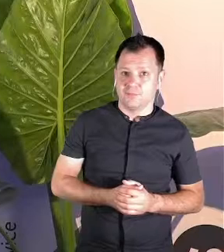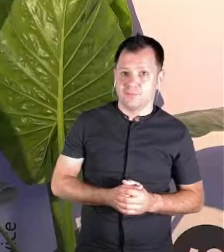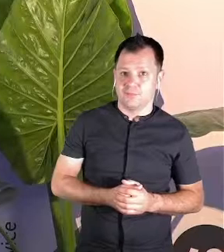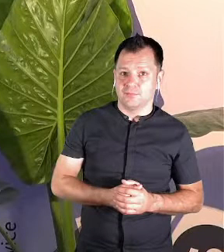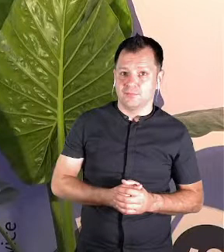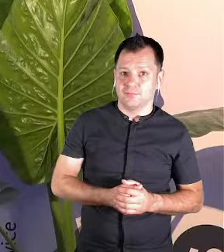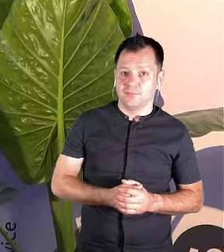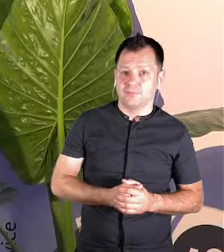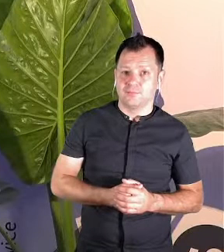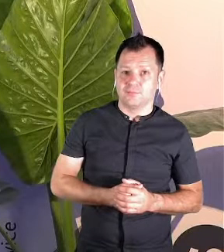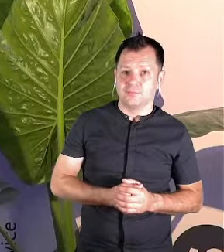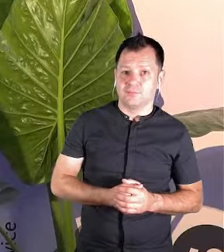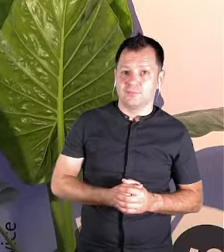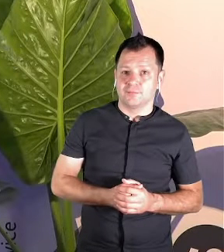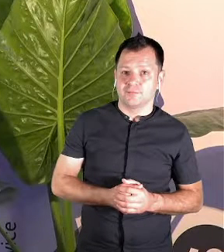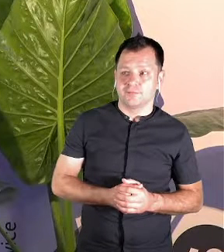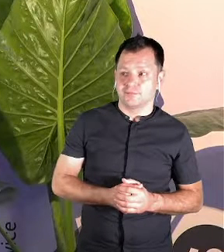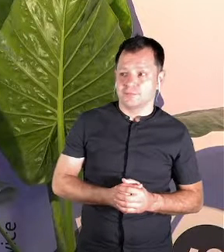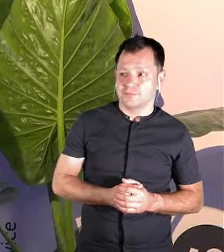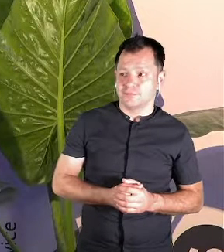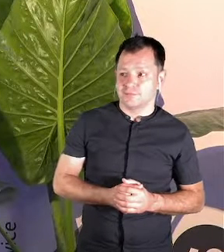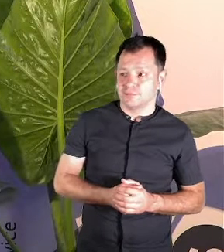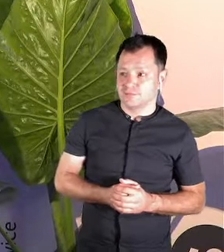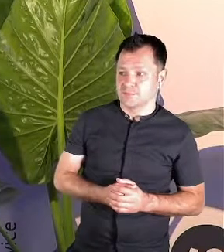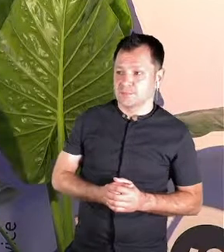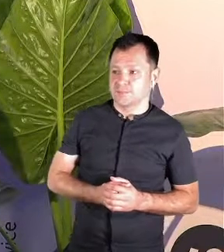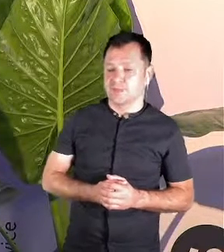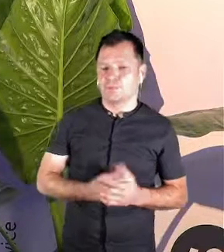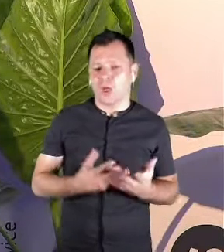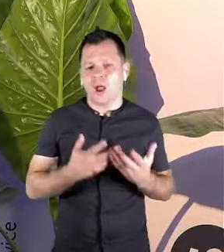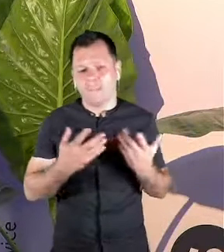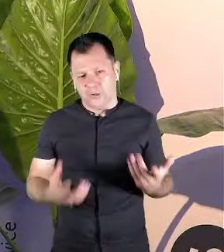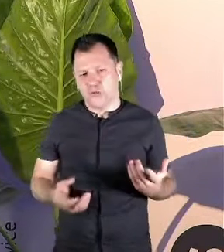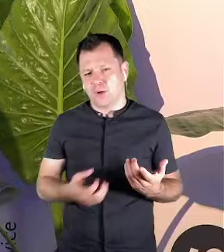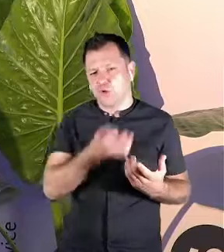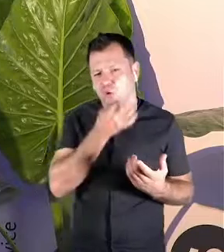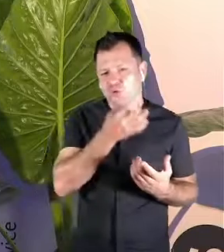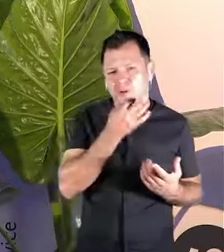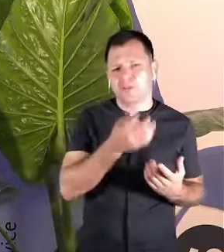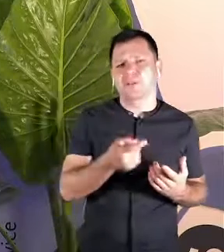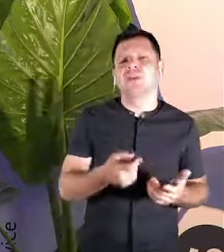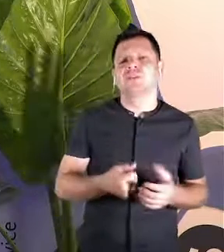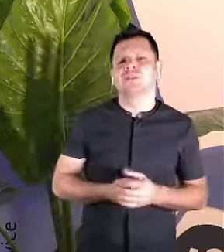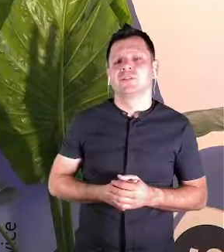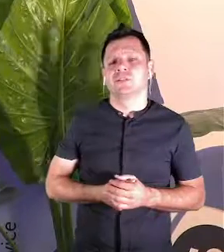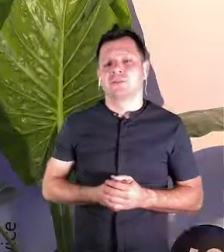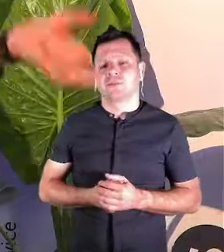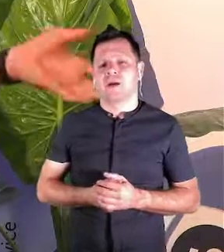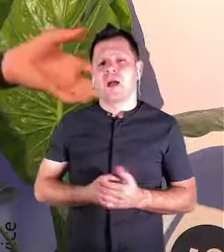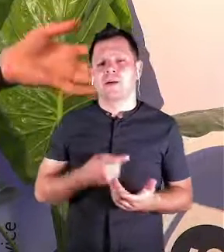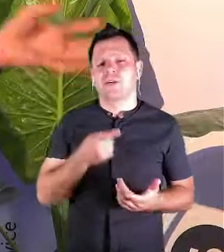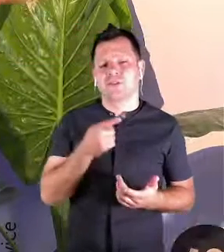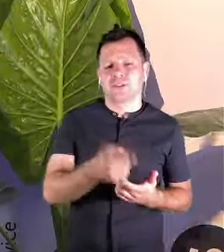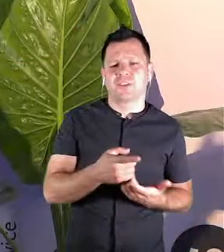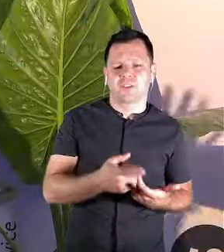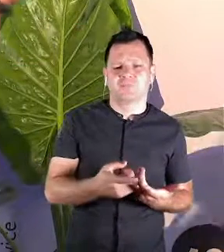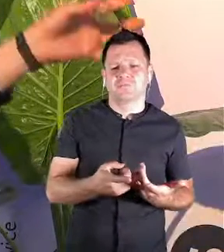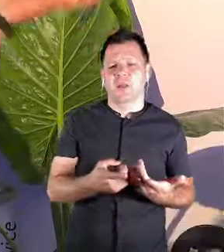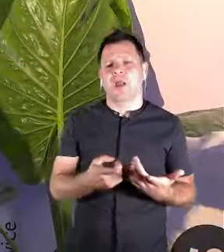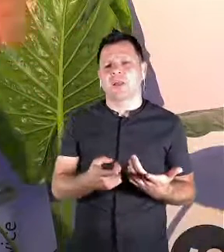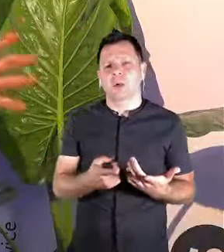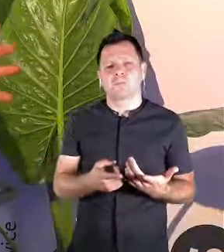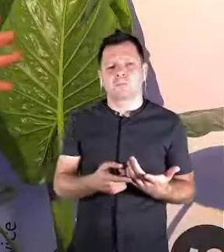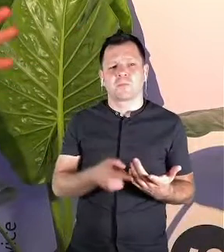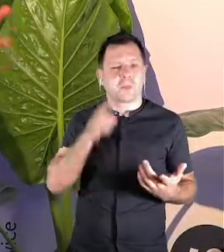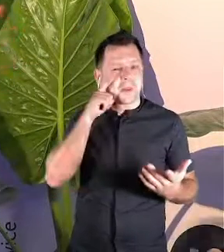speaking of sorry. Just wanted to ask about the biggest challenge then, because we mentioned already the 50s